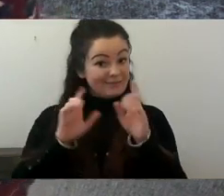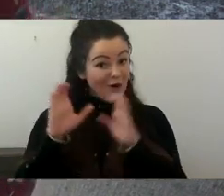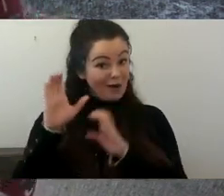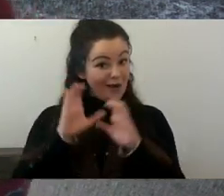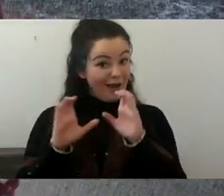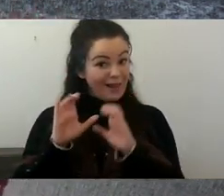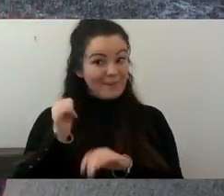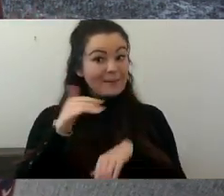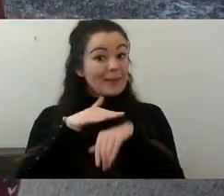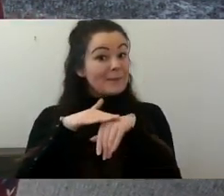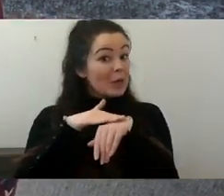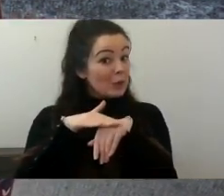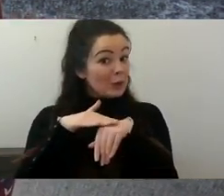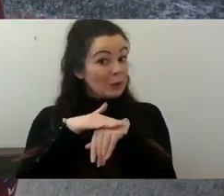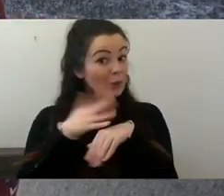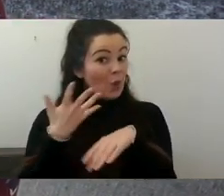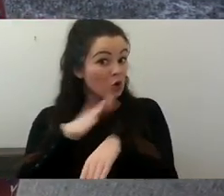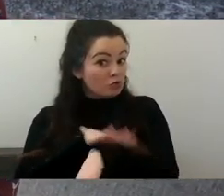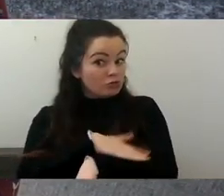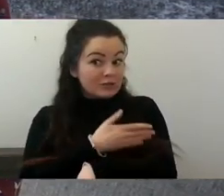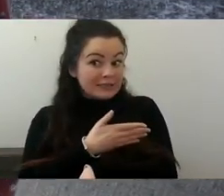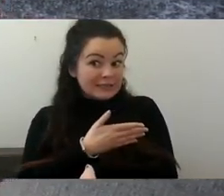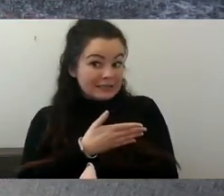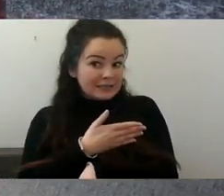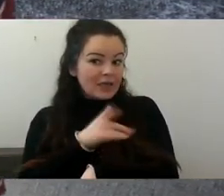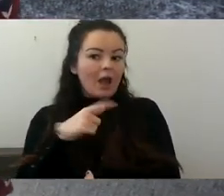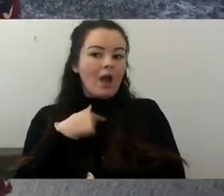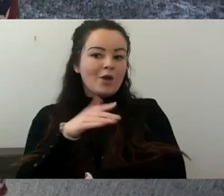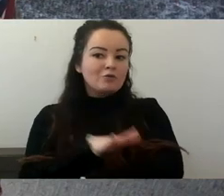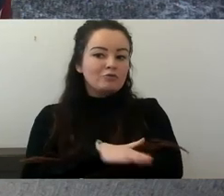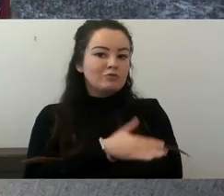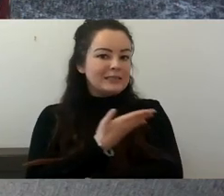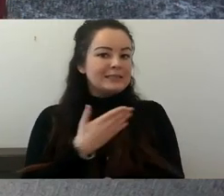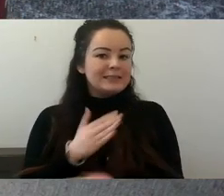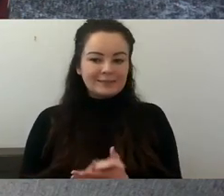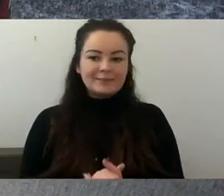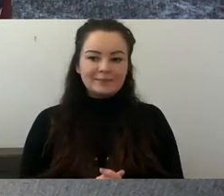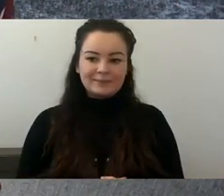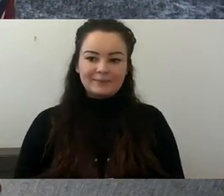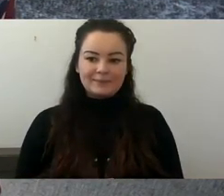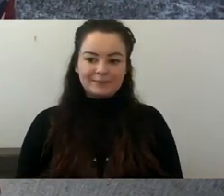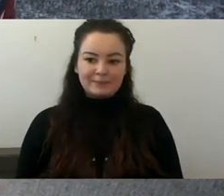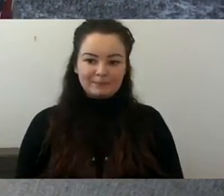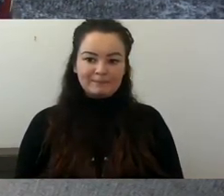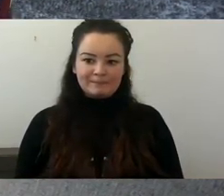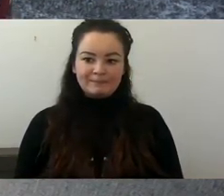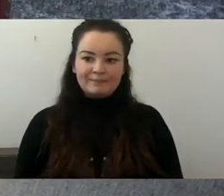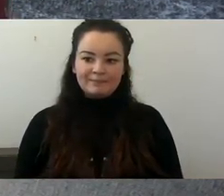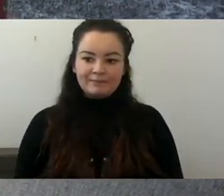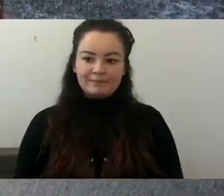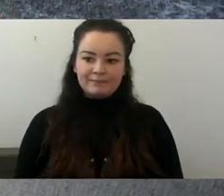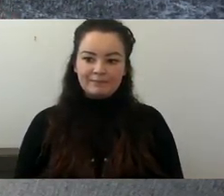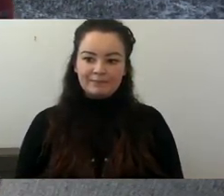I'm going to get another colour, I think maybe a blue. Or green, let's have a bit of green.